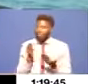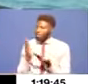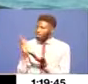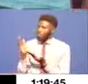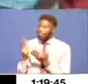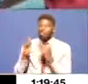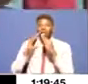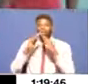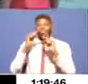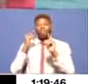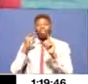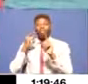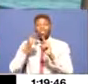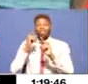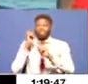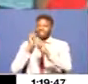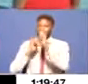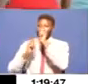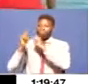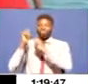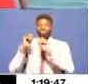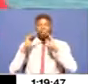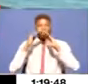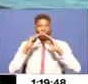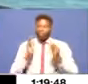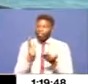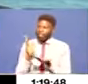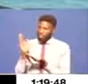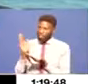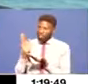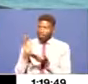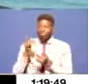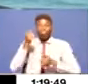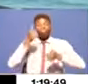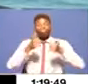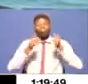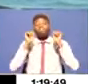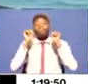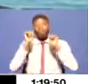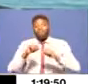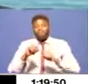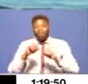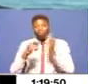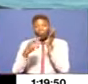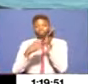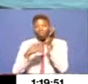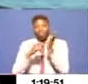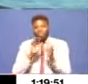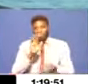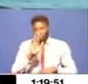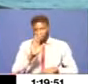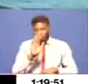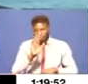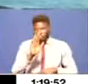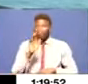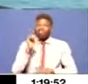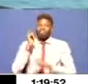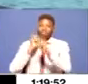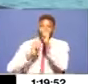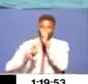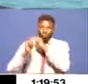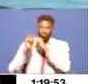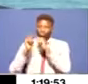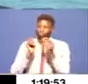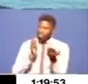linakusudiwa kuwa la kitamaduni, jumba ambalo litakuwa linaweza kuchukua tamaduni za Kiswahili. Watu huweza kuelewa